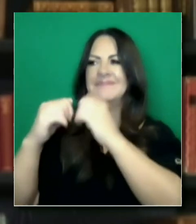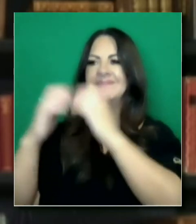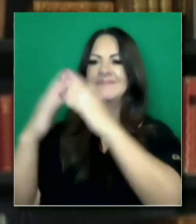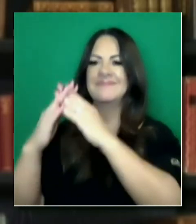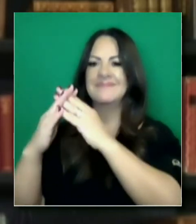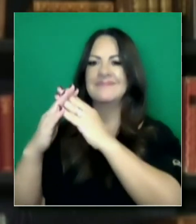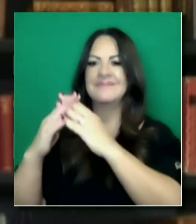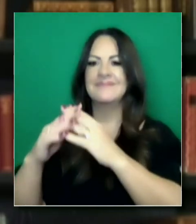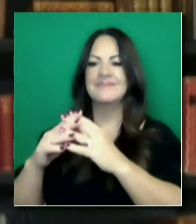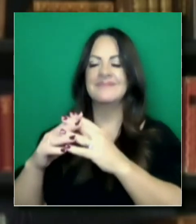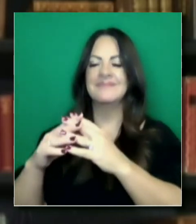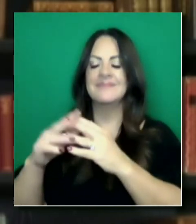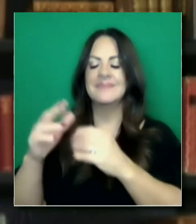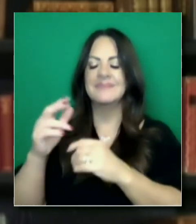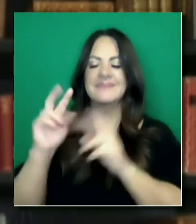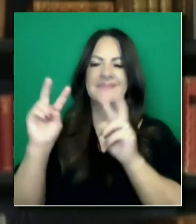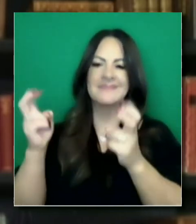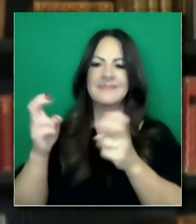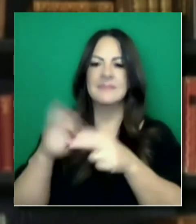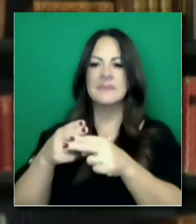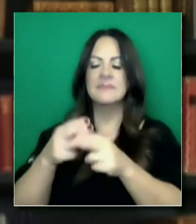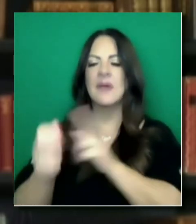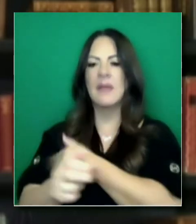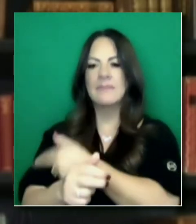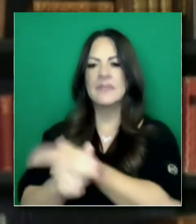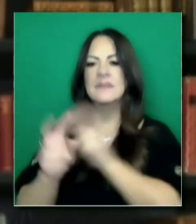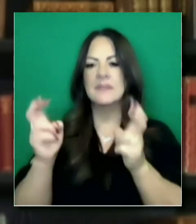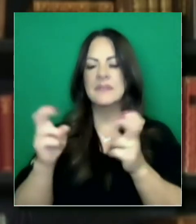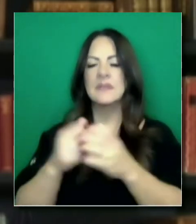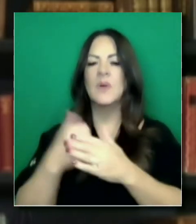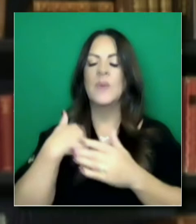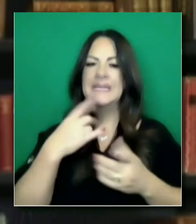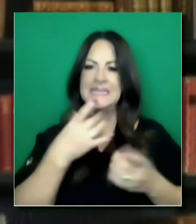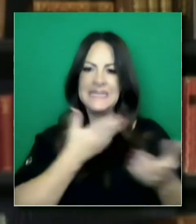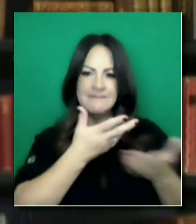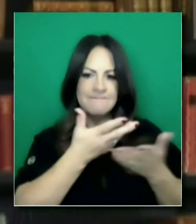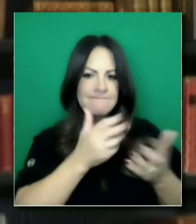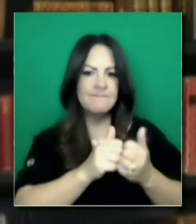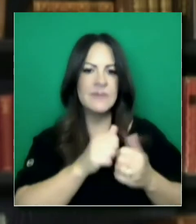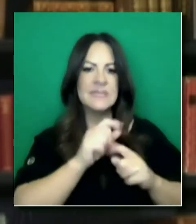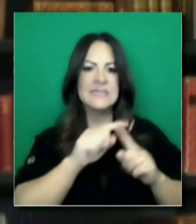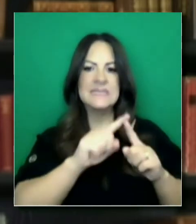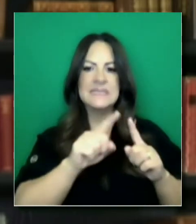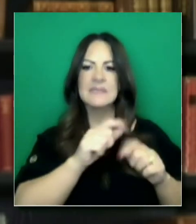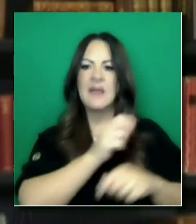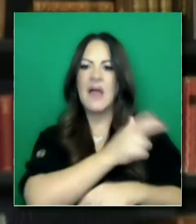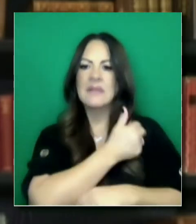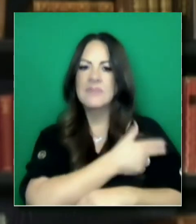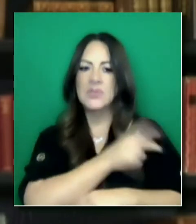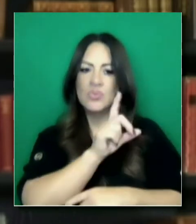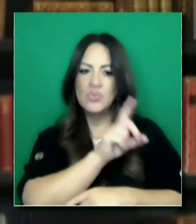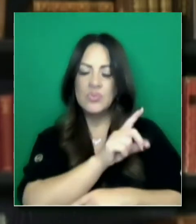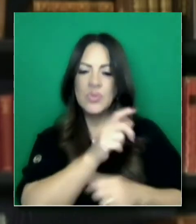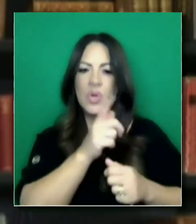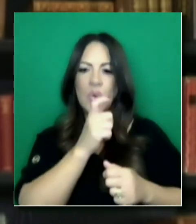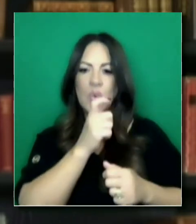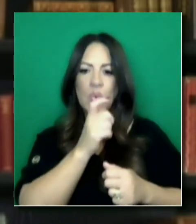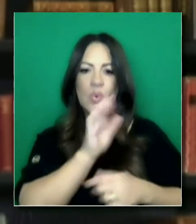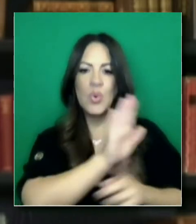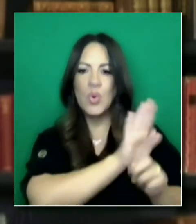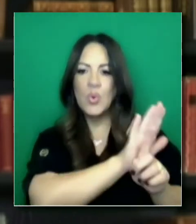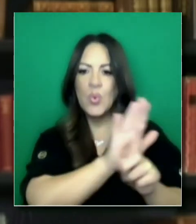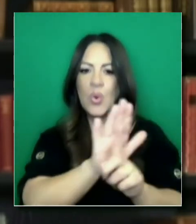plans. We are engaged with the hospitals directly on those efforts by system,